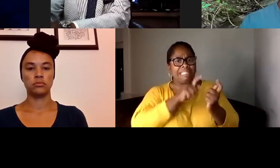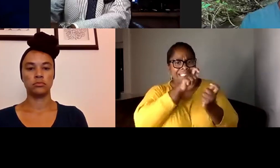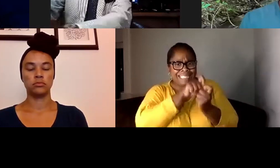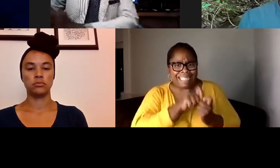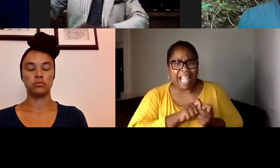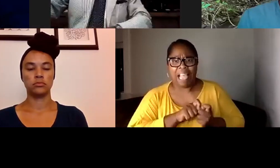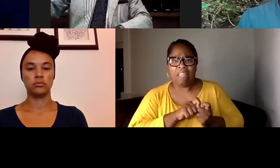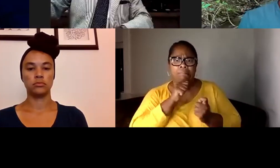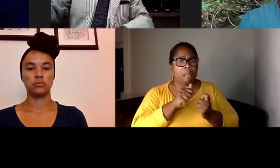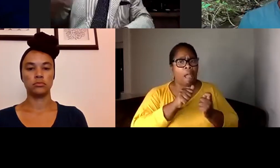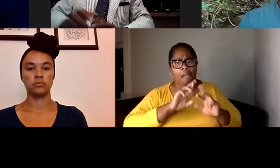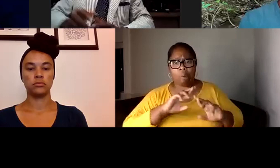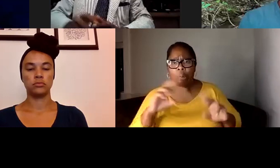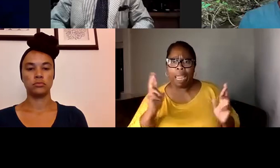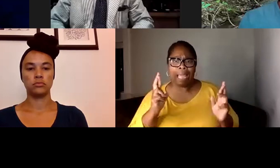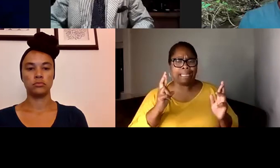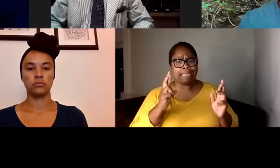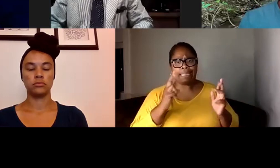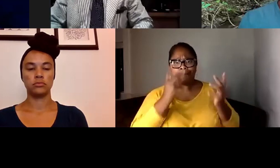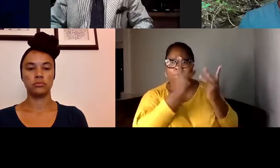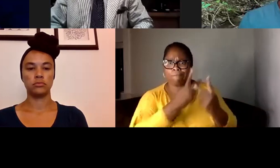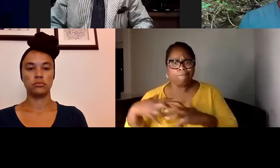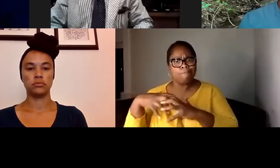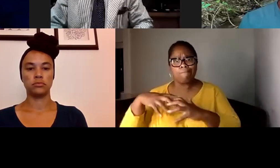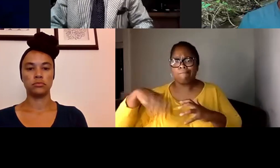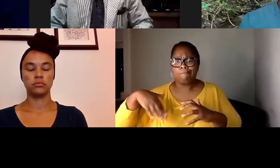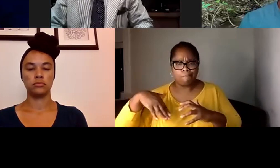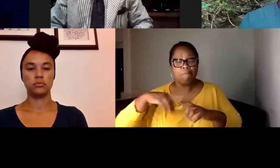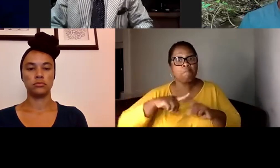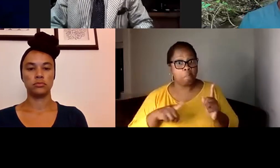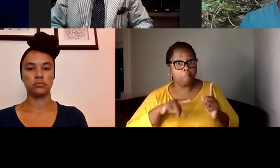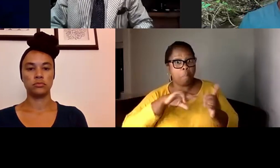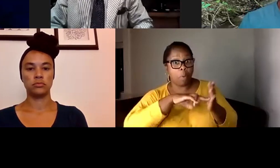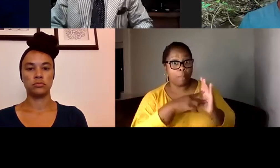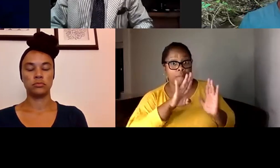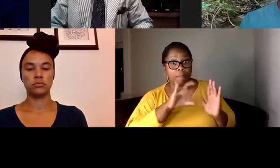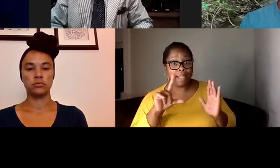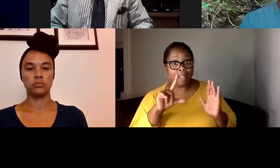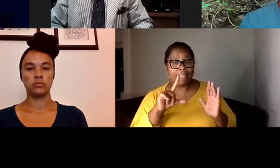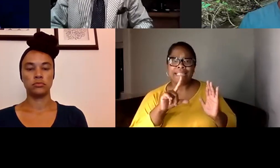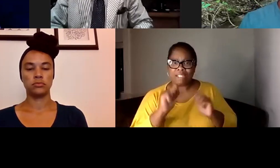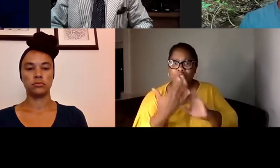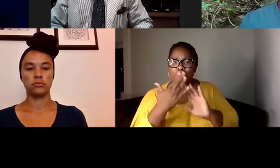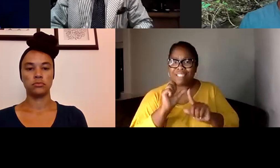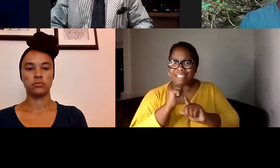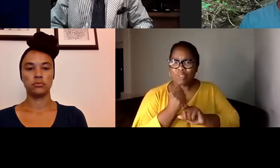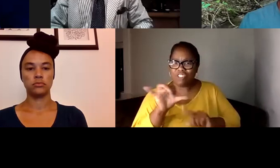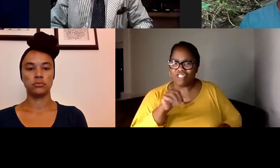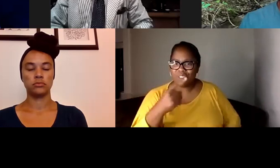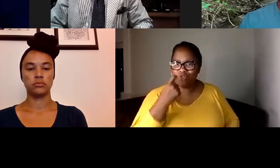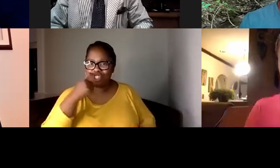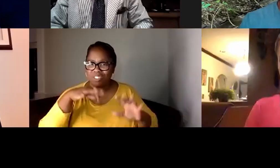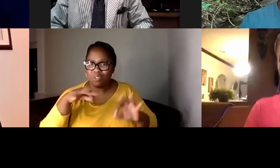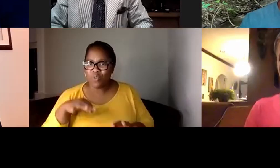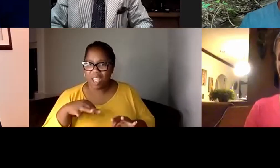out yet, that's exactly the purpose of the bill, is to address directly the situations you just described. And as the bill is currently